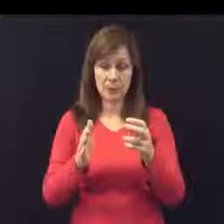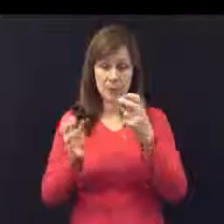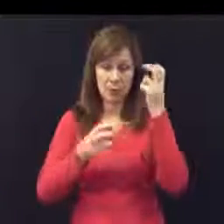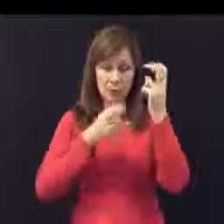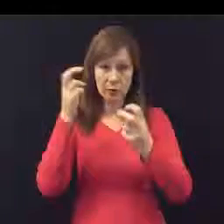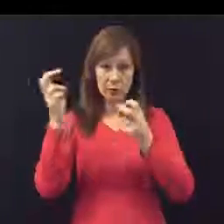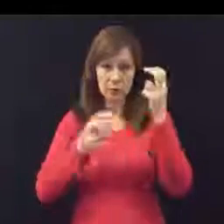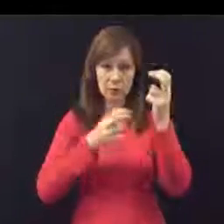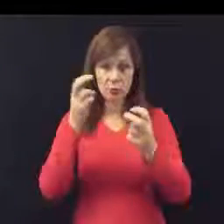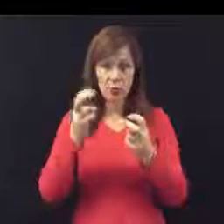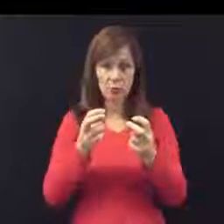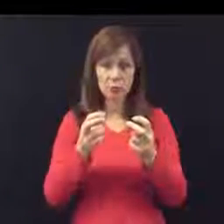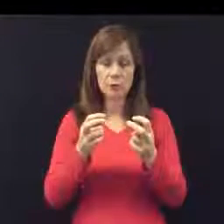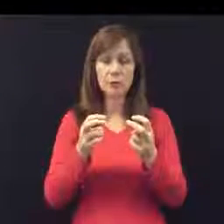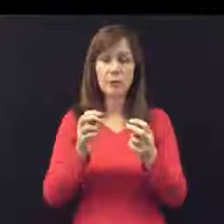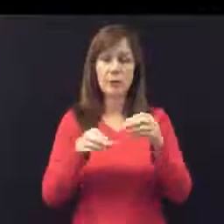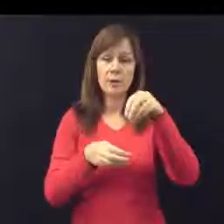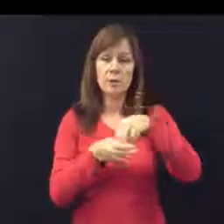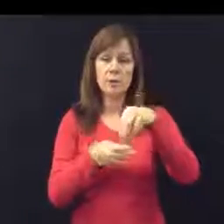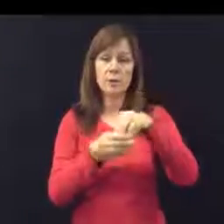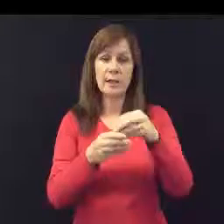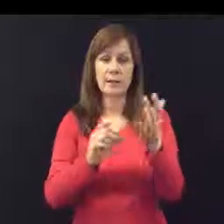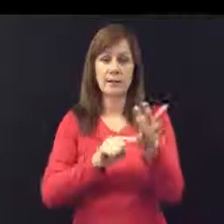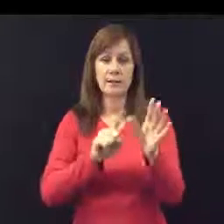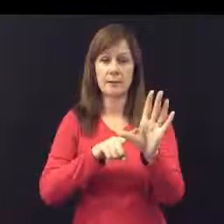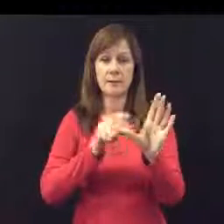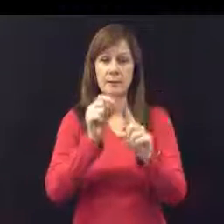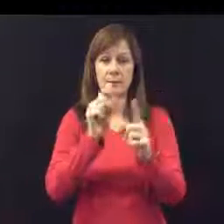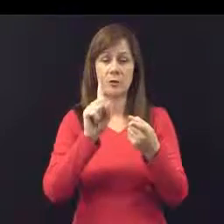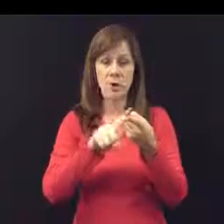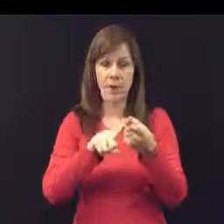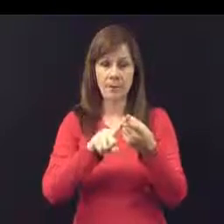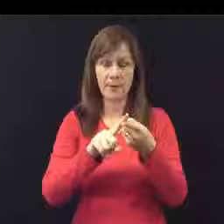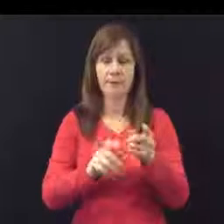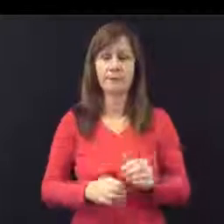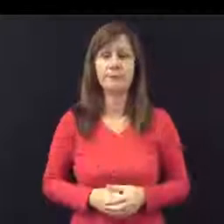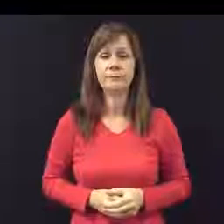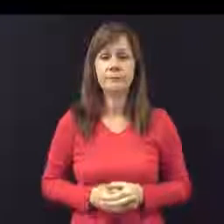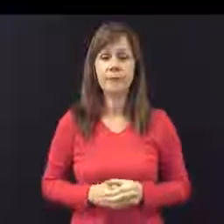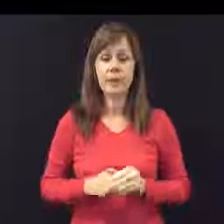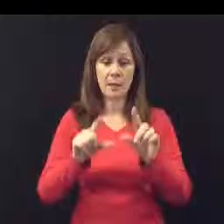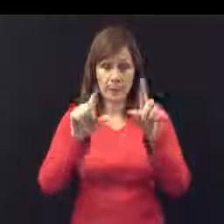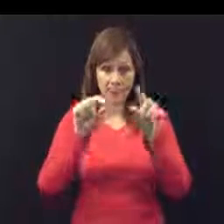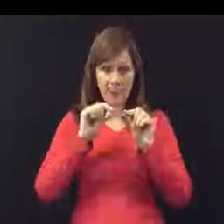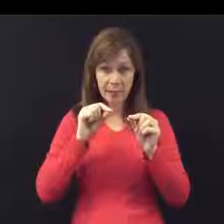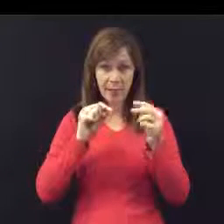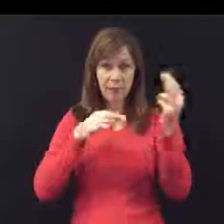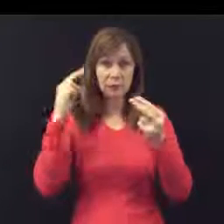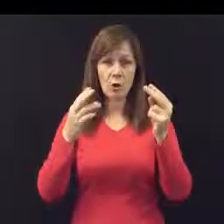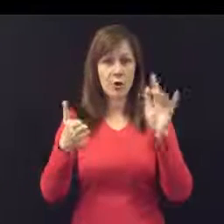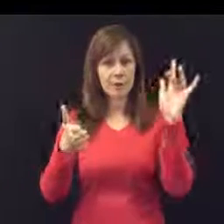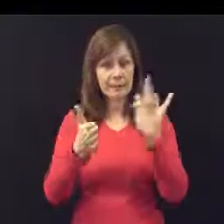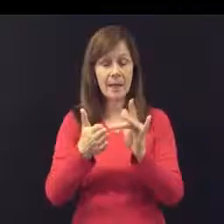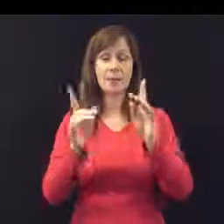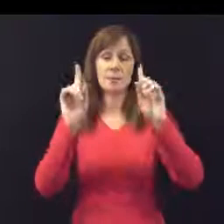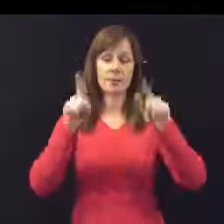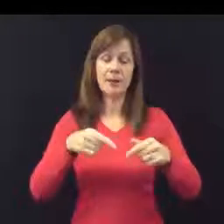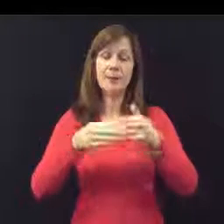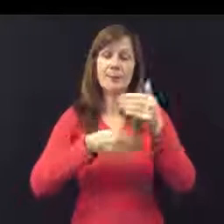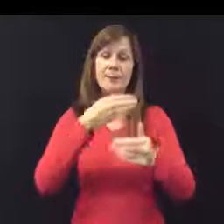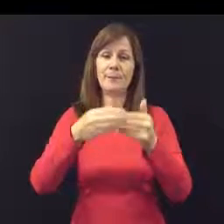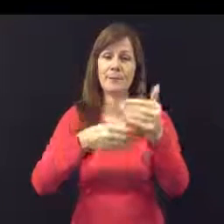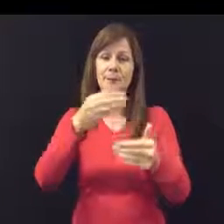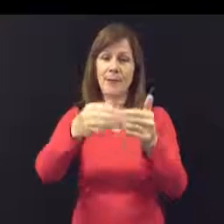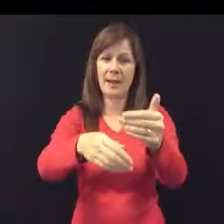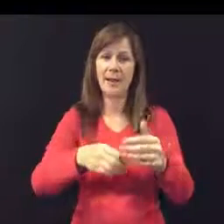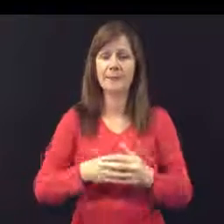will be listed in the main content area. You can narrow down what you're searching for by tapping on the Content Type buttons just above